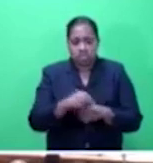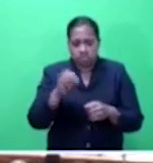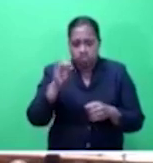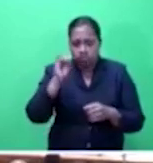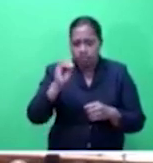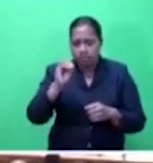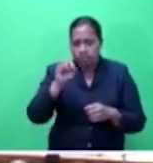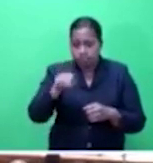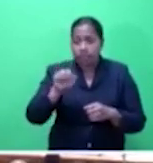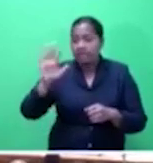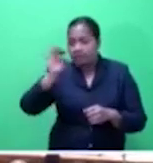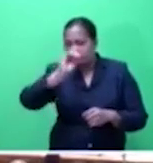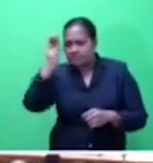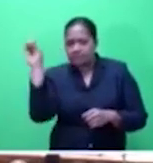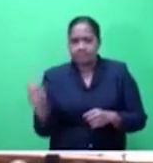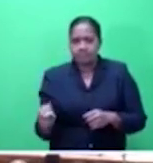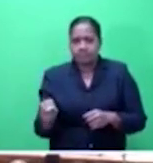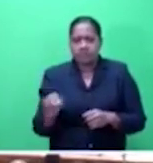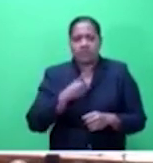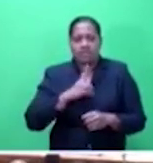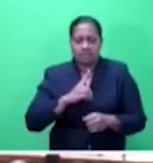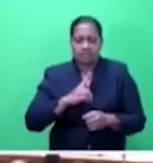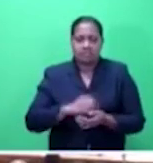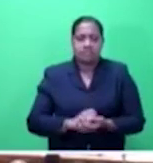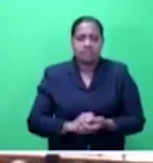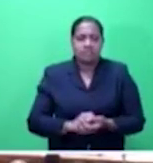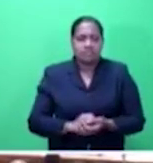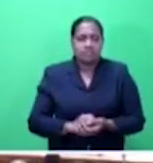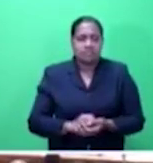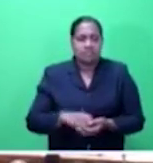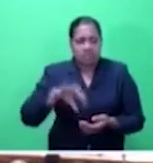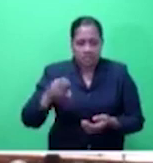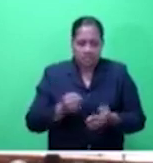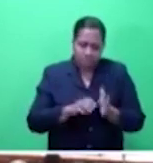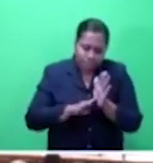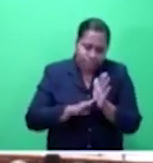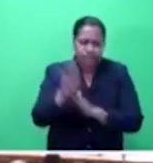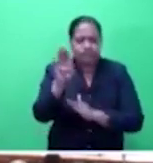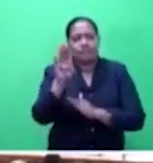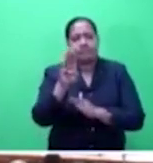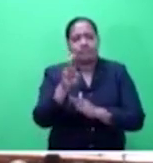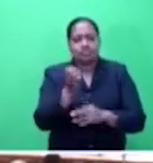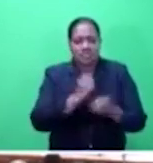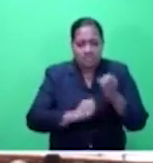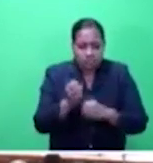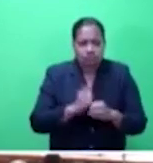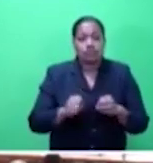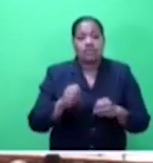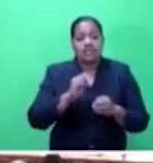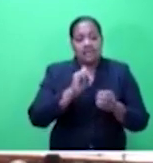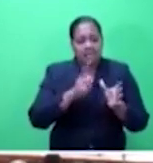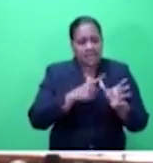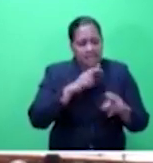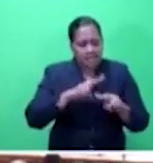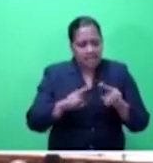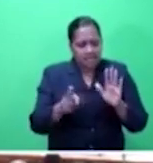0.5% to stimulate demand, cut borrowing costs, boost consumption and incentivize investment. ANZ and HFC have